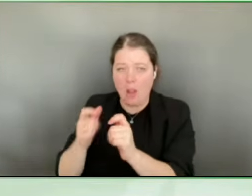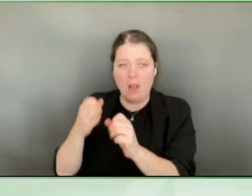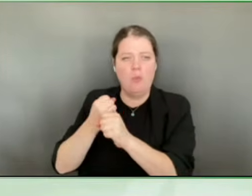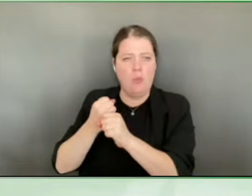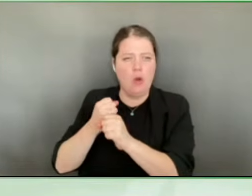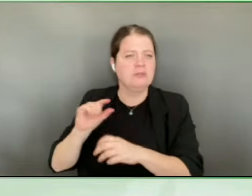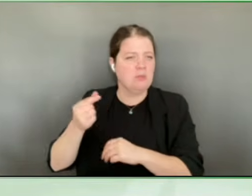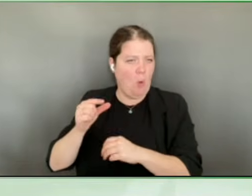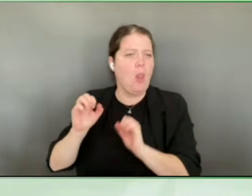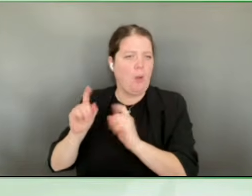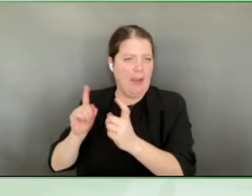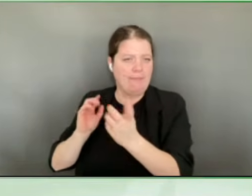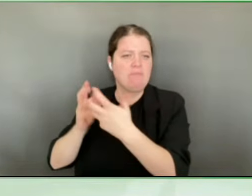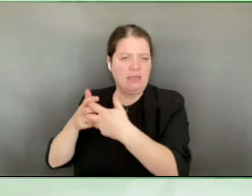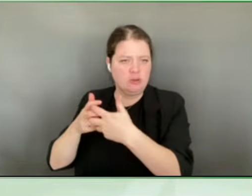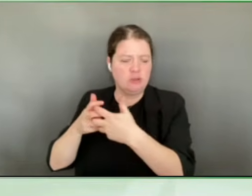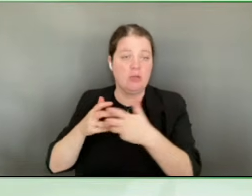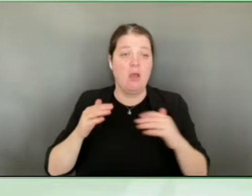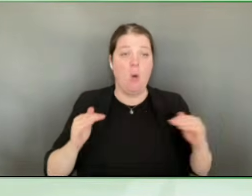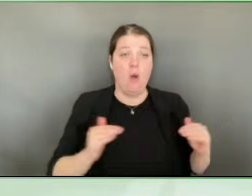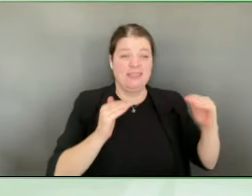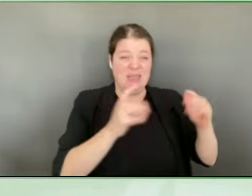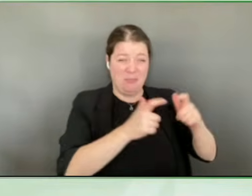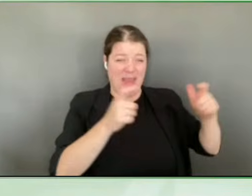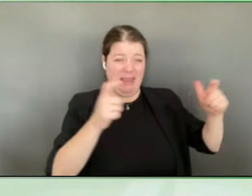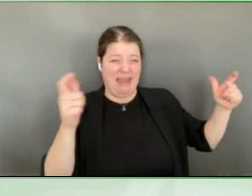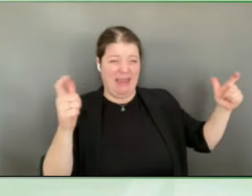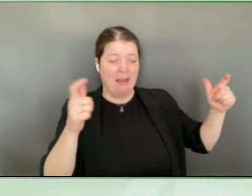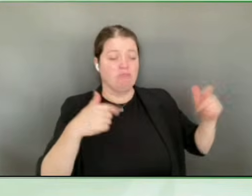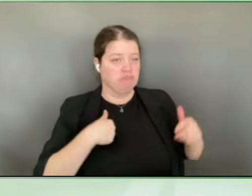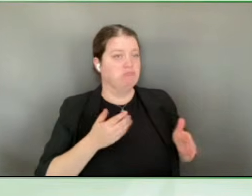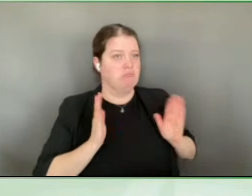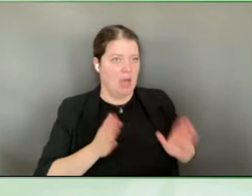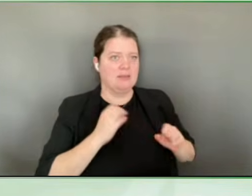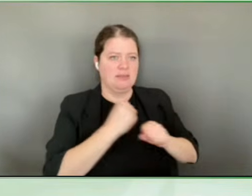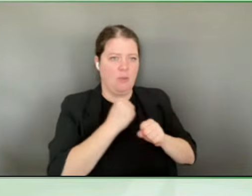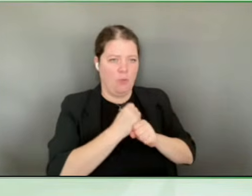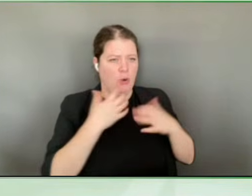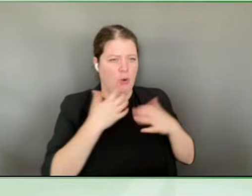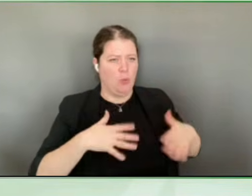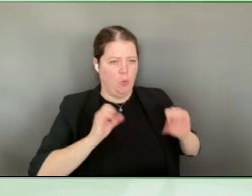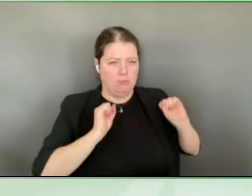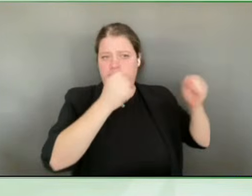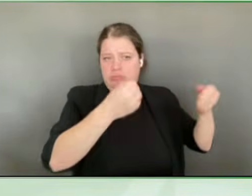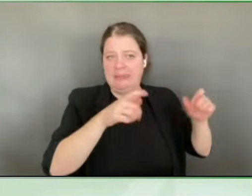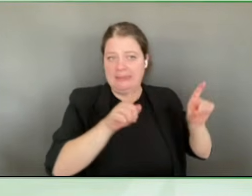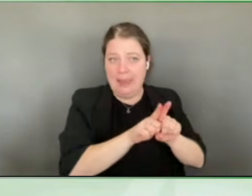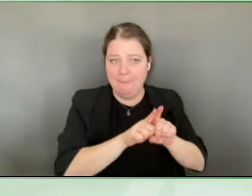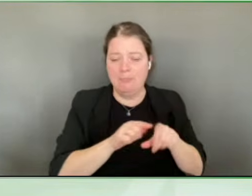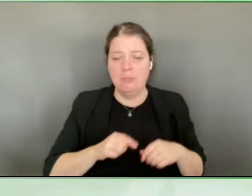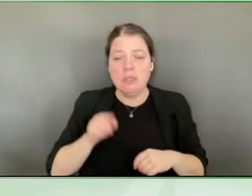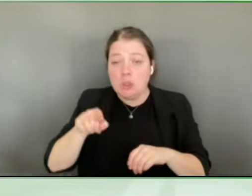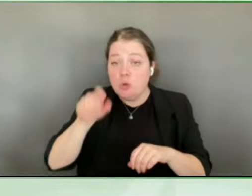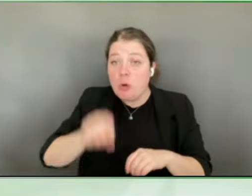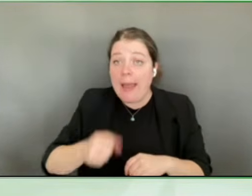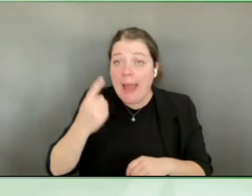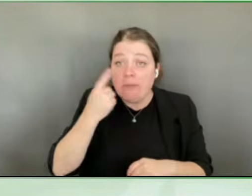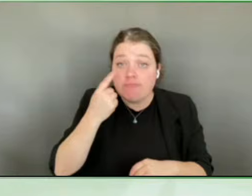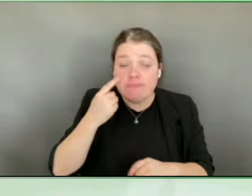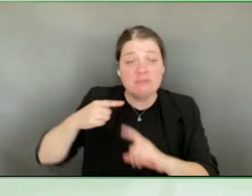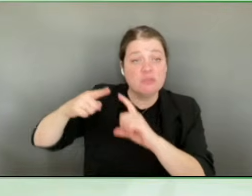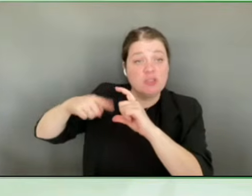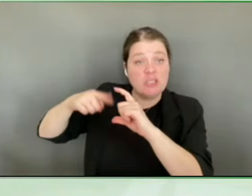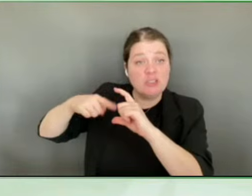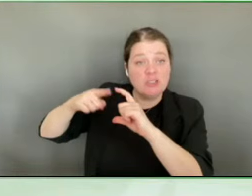So it's about just make an attempt. Use ChatGPT. Speak to people who are the experts, like